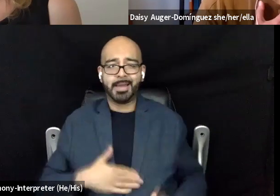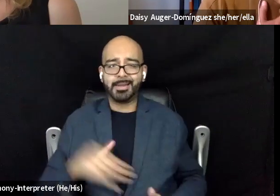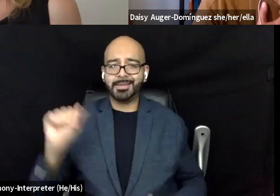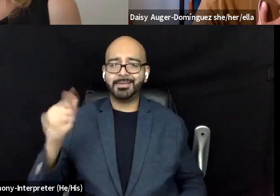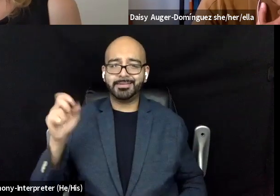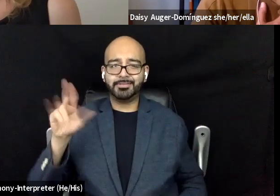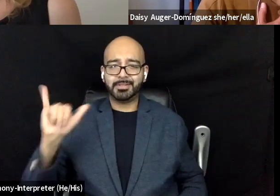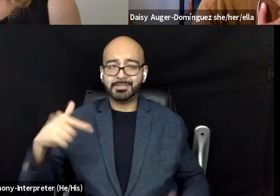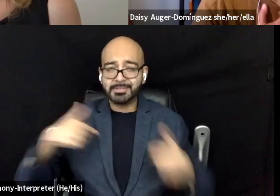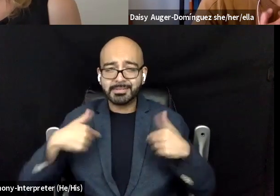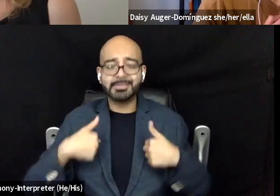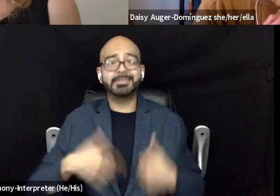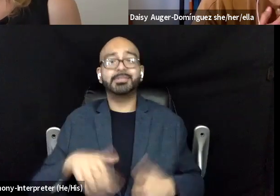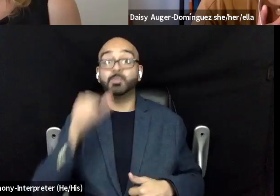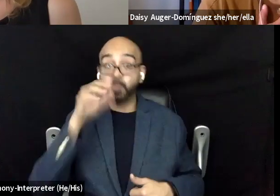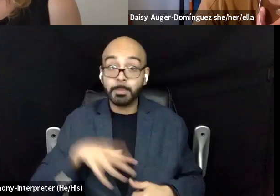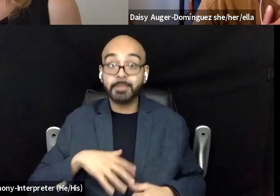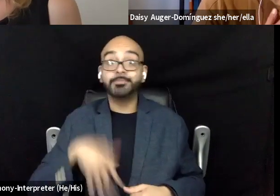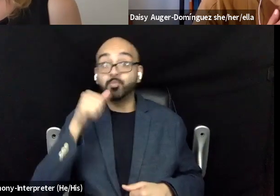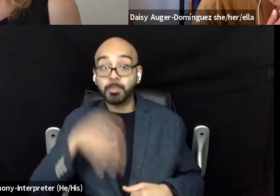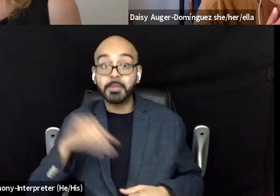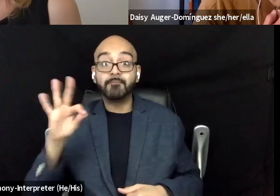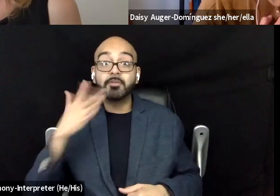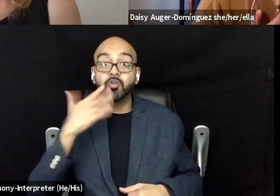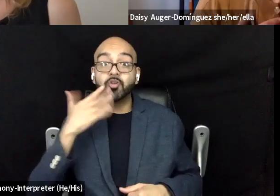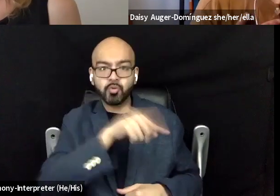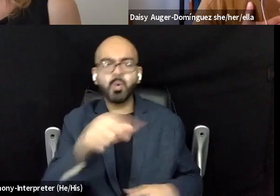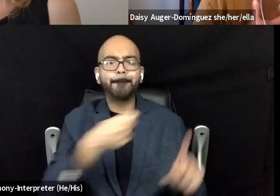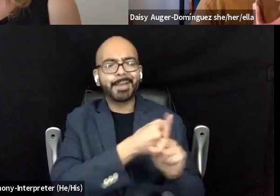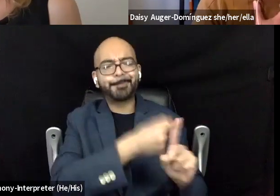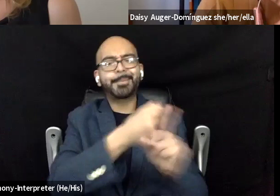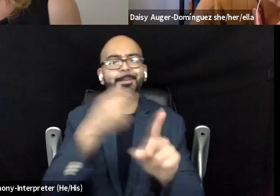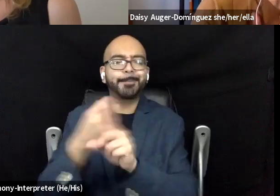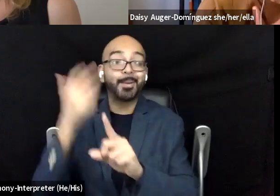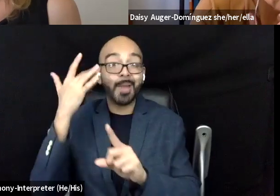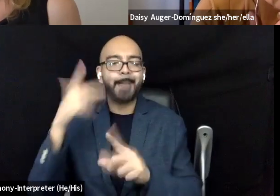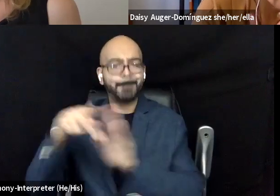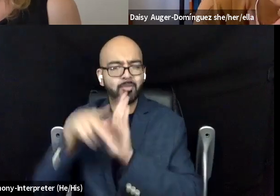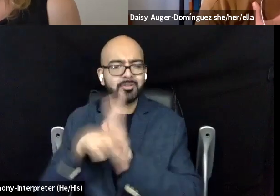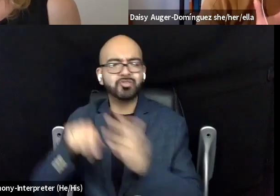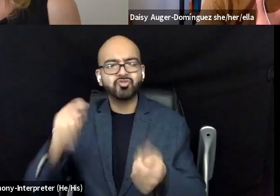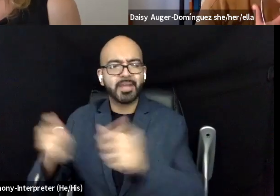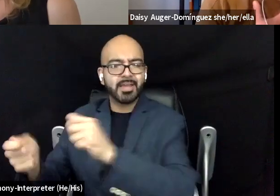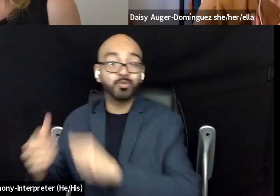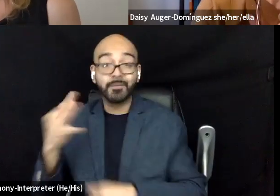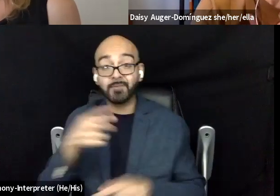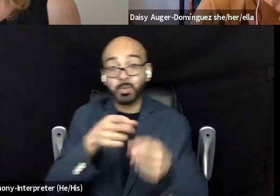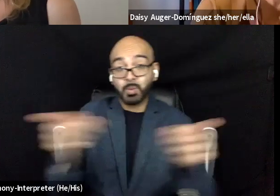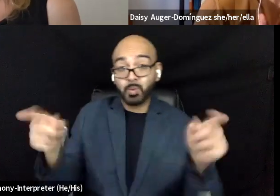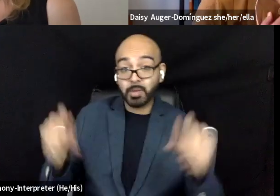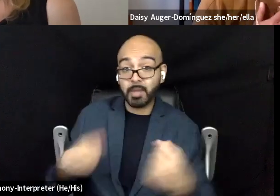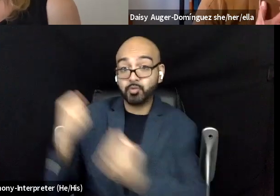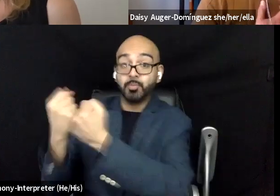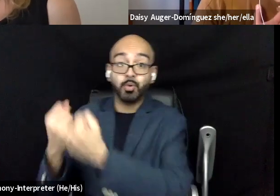are disproportionately being impacted by the changes in policies across the country. So if any of you can support a Planned Parenthood affiliate center near